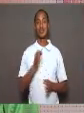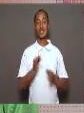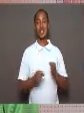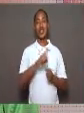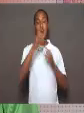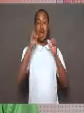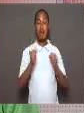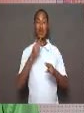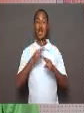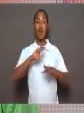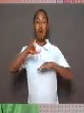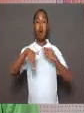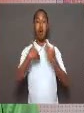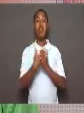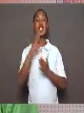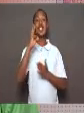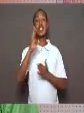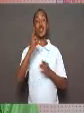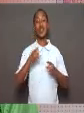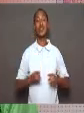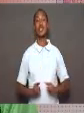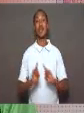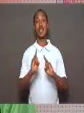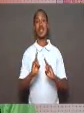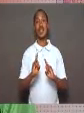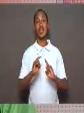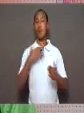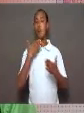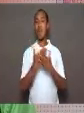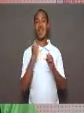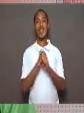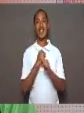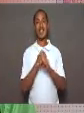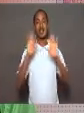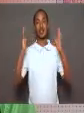were able to name all 6 of those methods, well done.